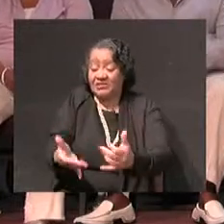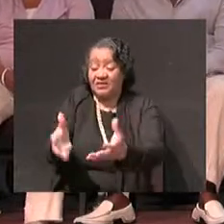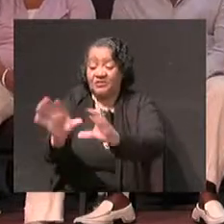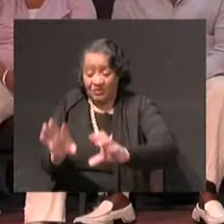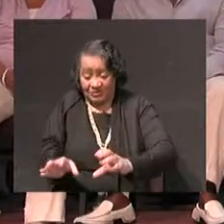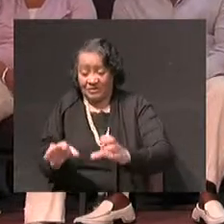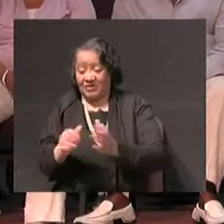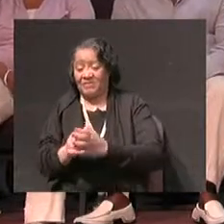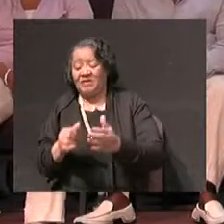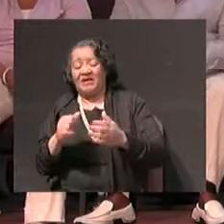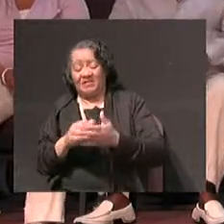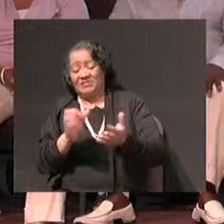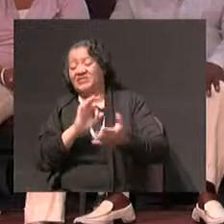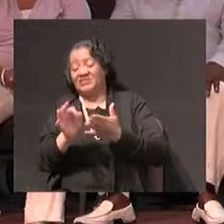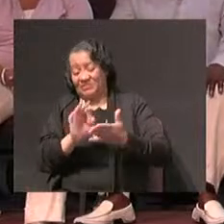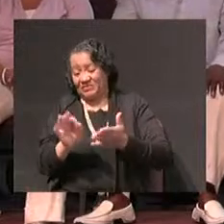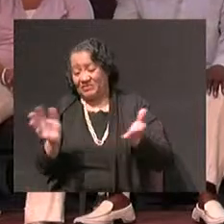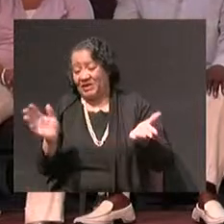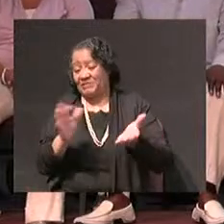checked my inventory. He's still here.